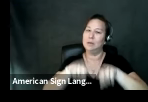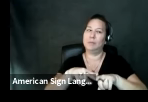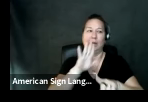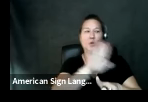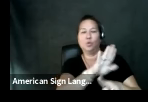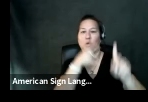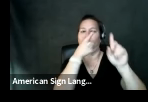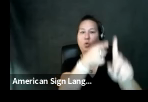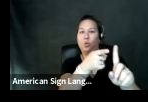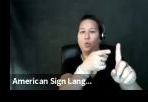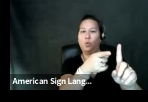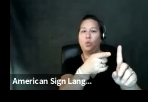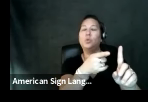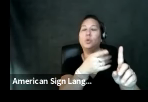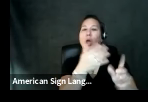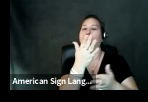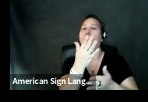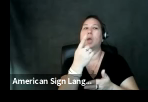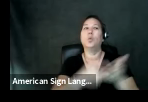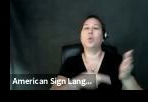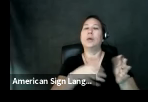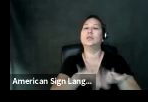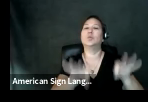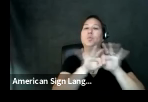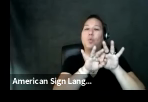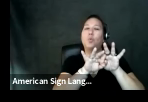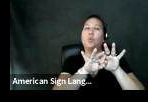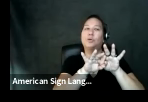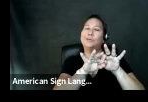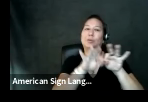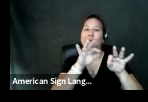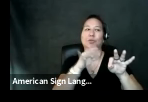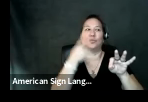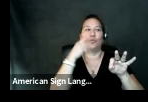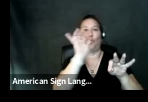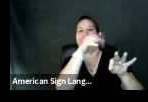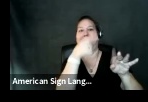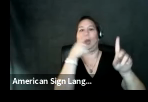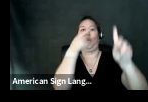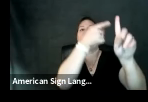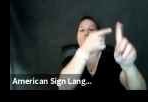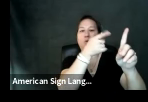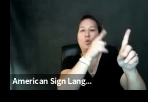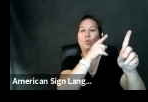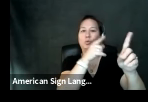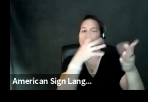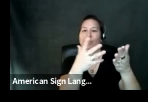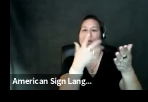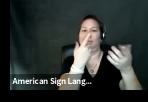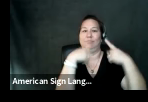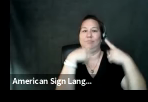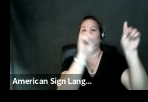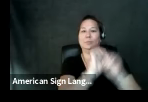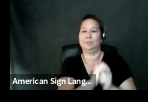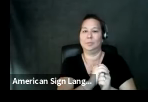within that goal. So I think what's important to highlight is that, as it says here in the slide, is that legally the IEP